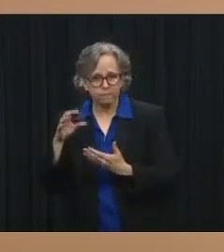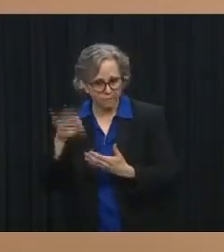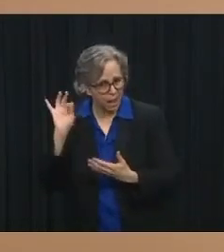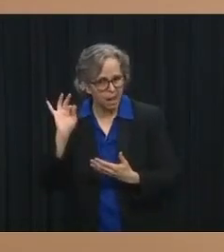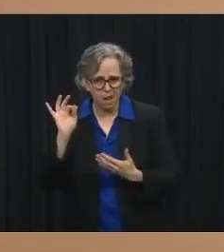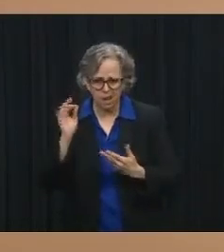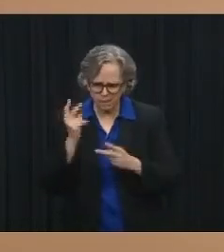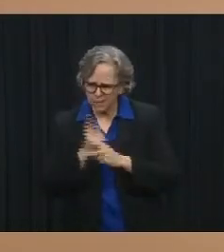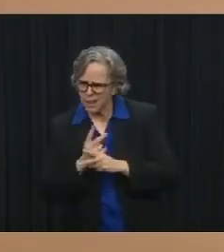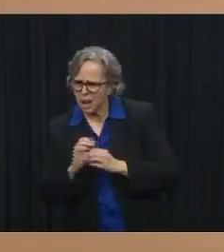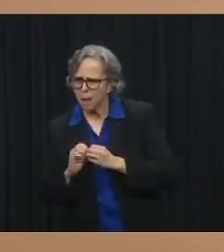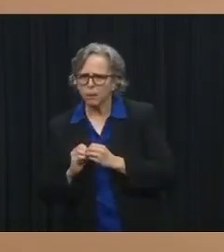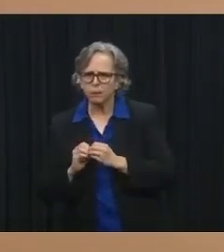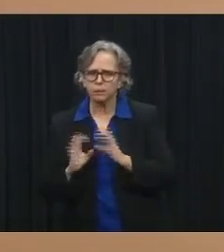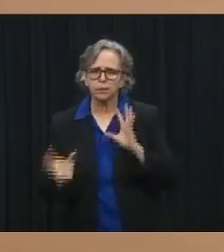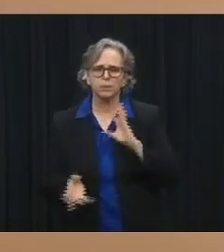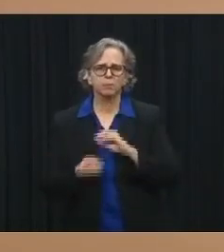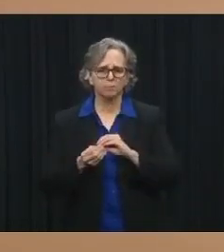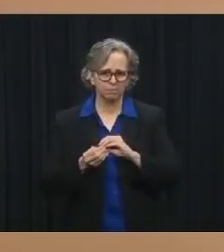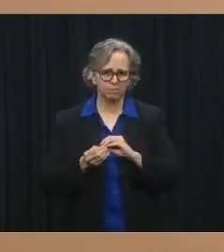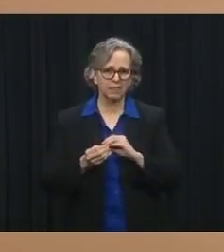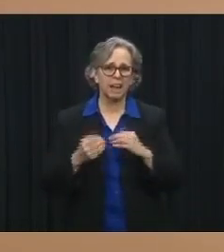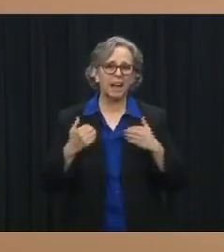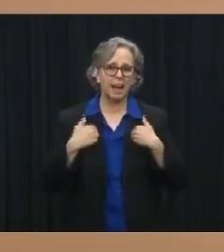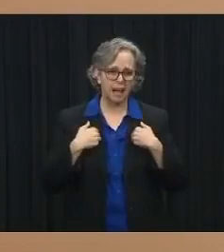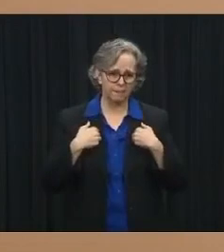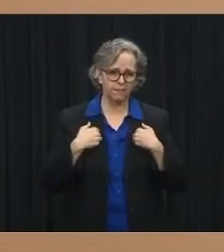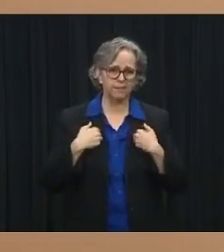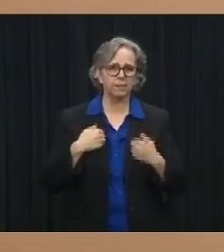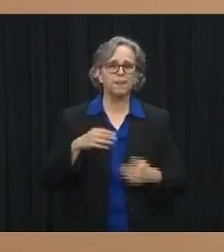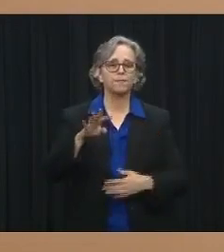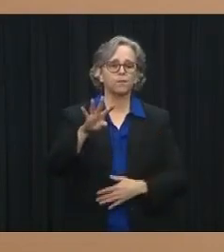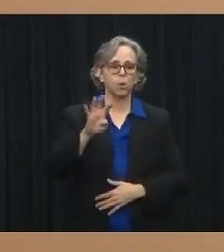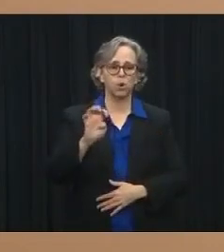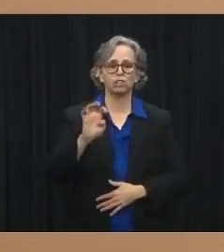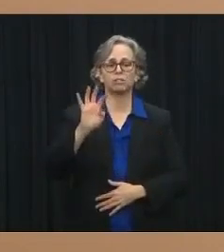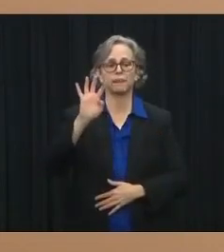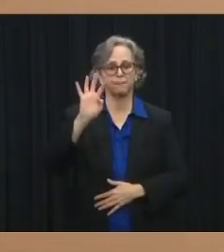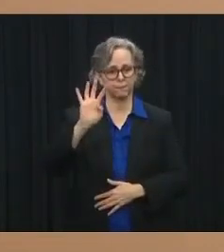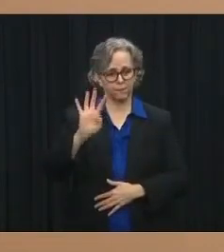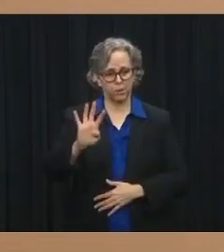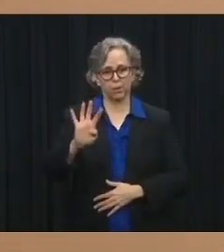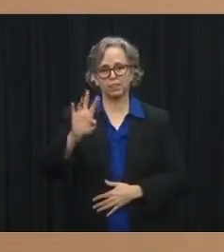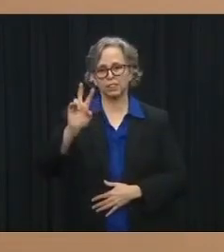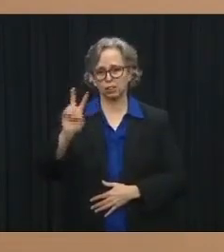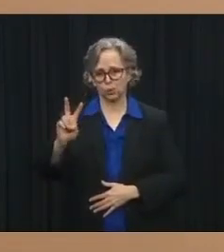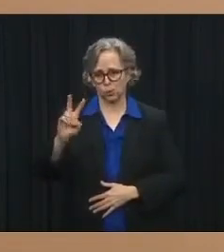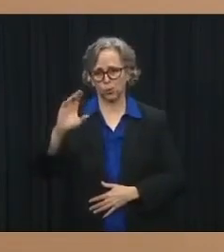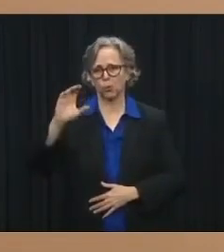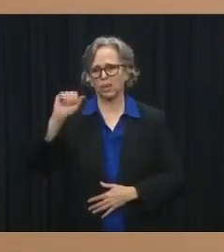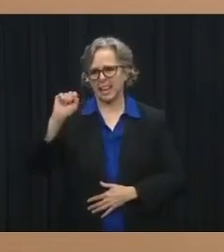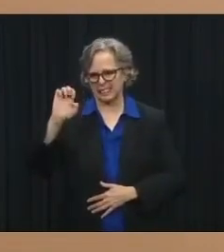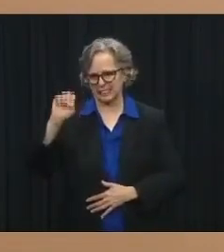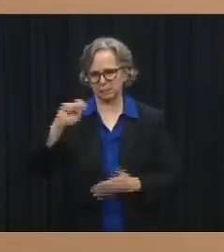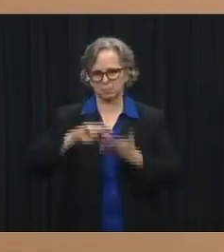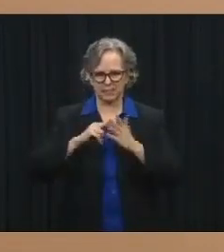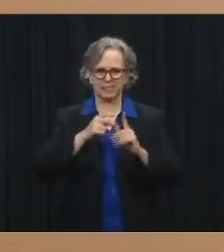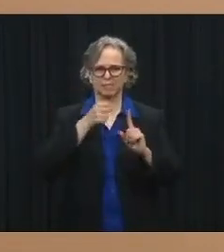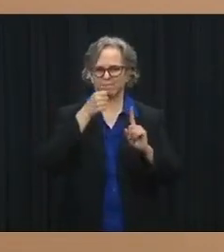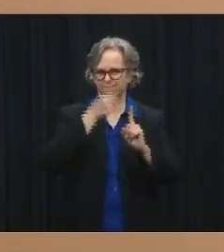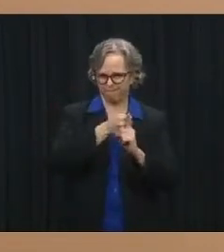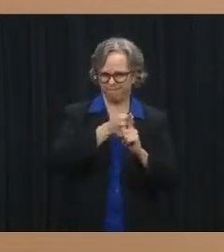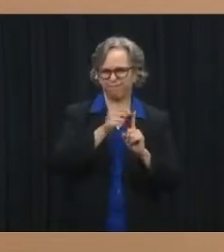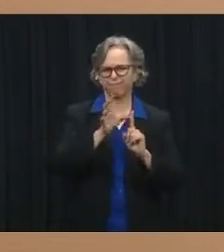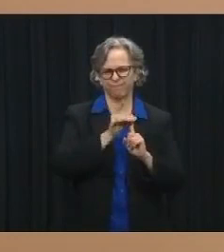2, we had 442 cases As I've said all along,